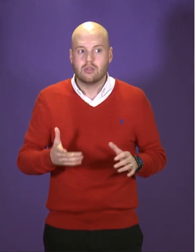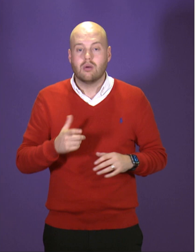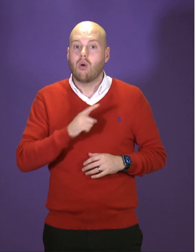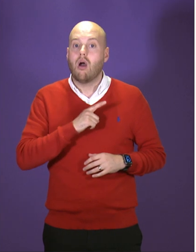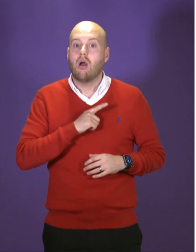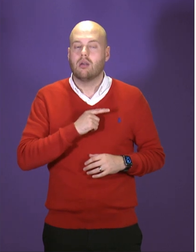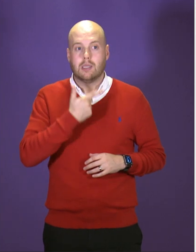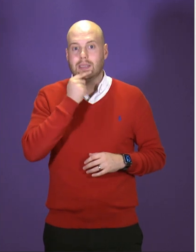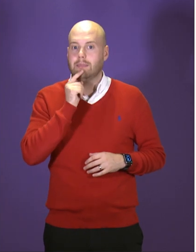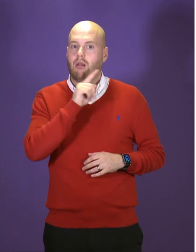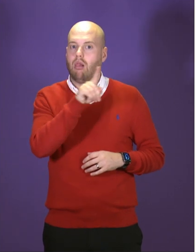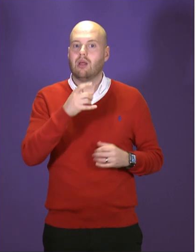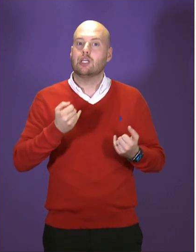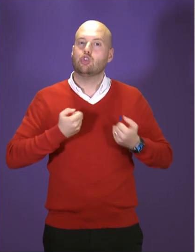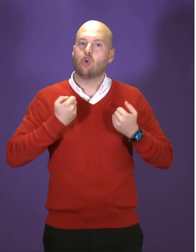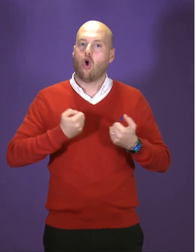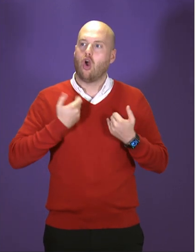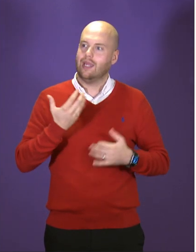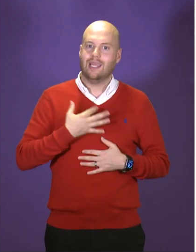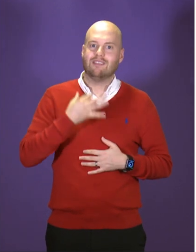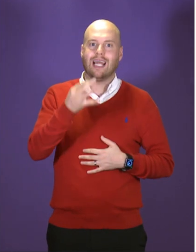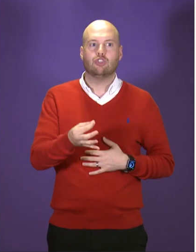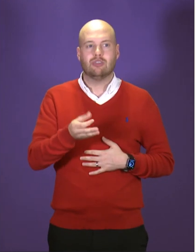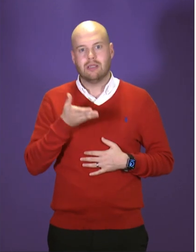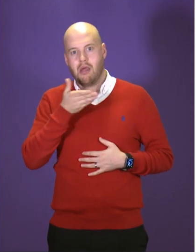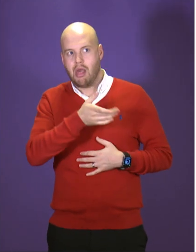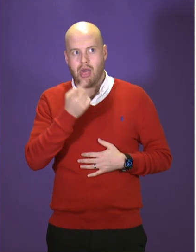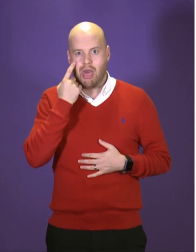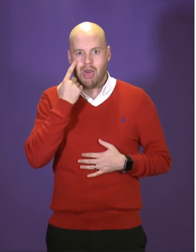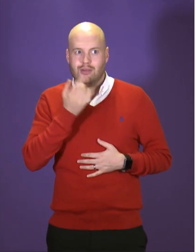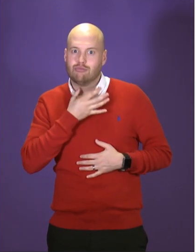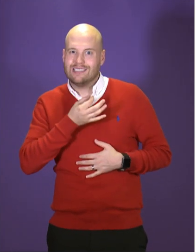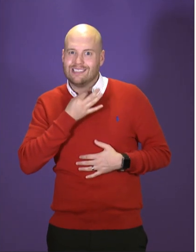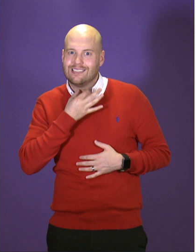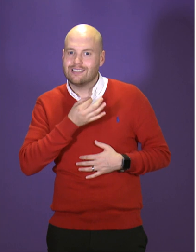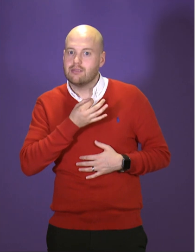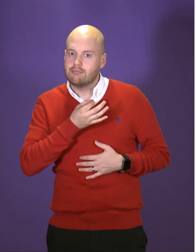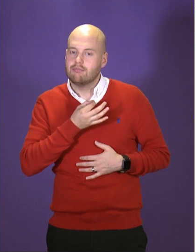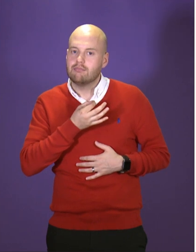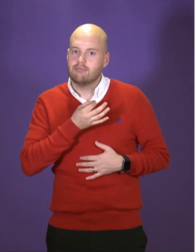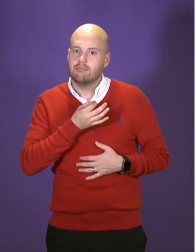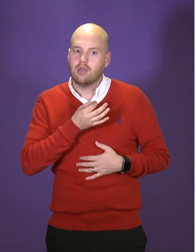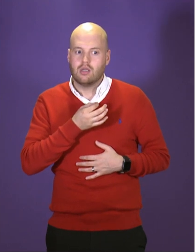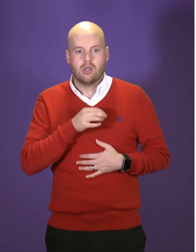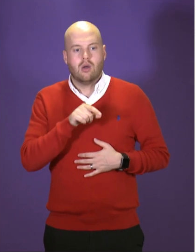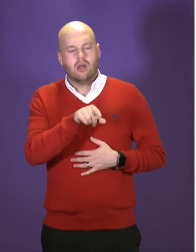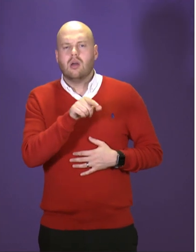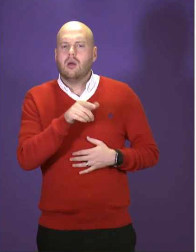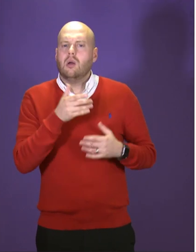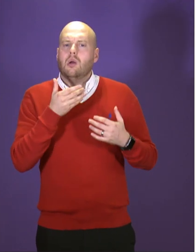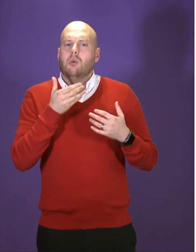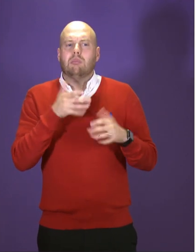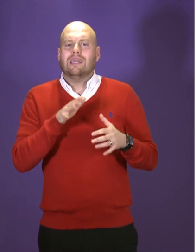together. This risk-taking approach in Manchester rode on the coattails of a government-led debate about the